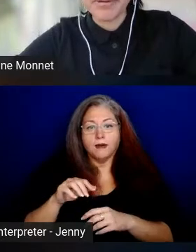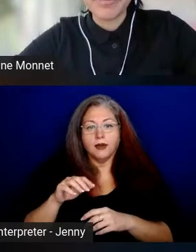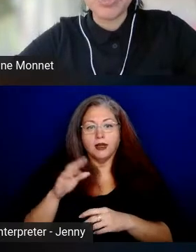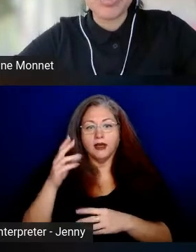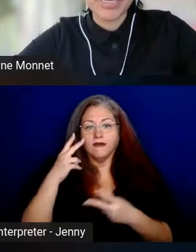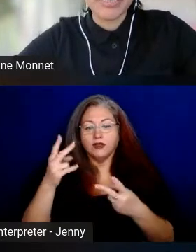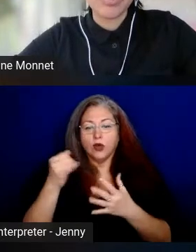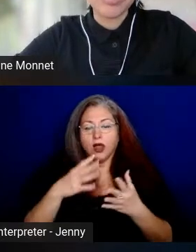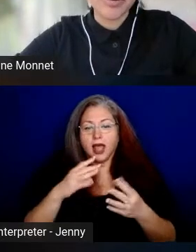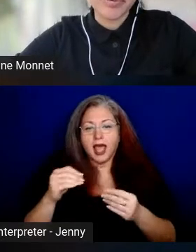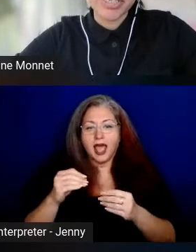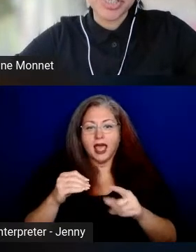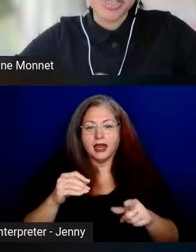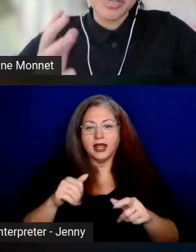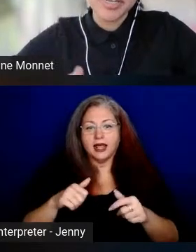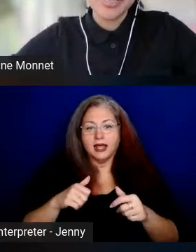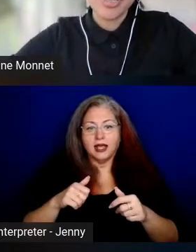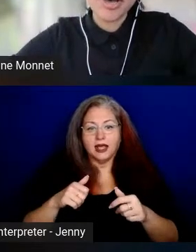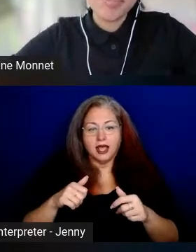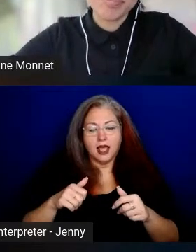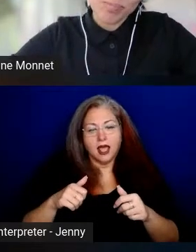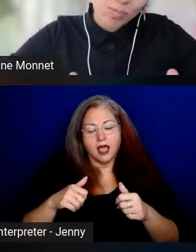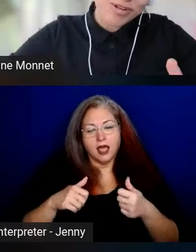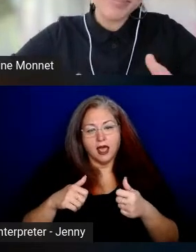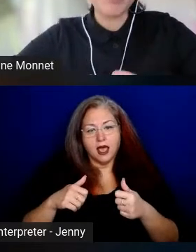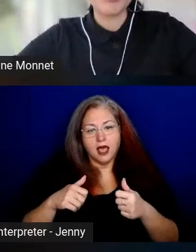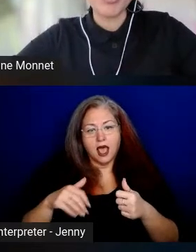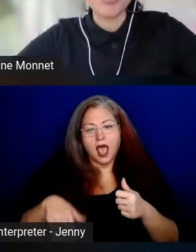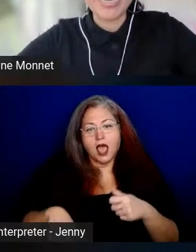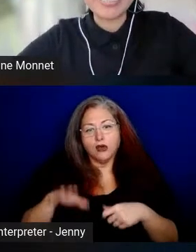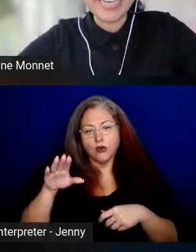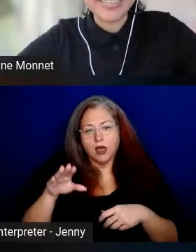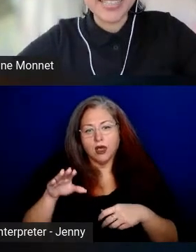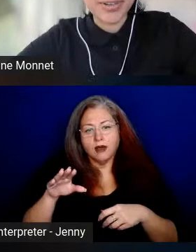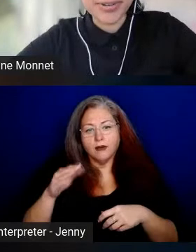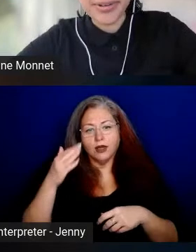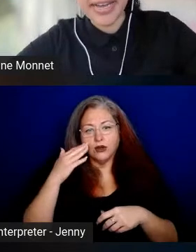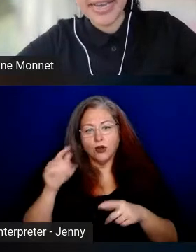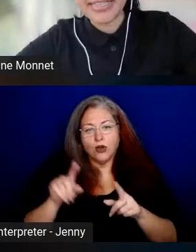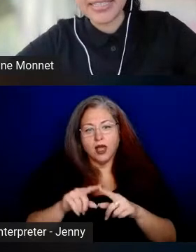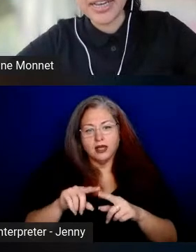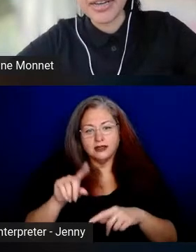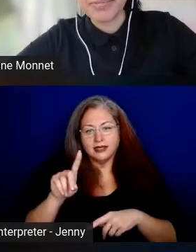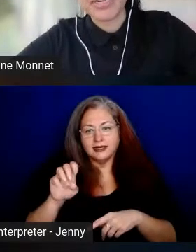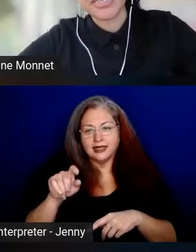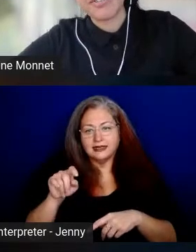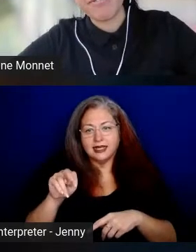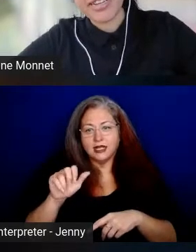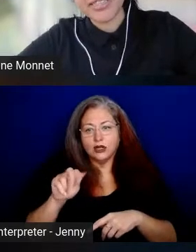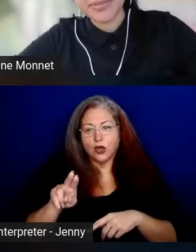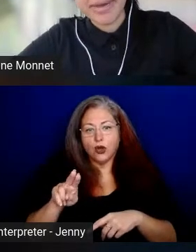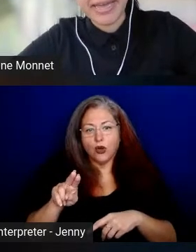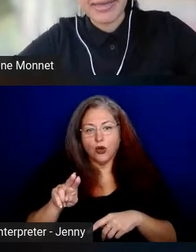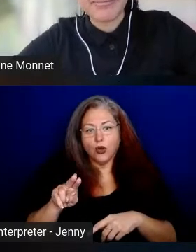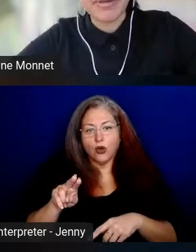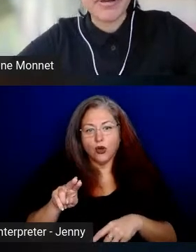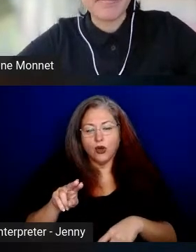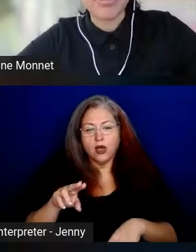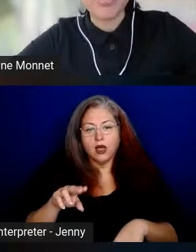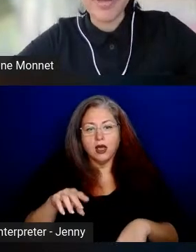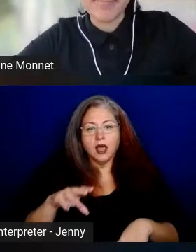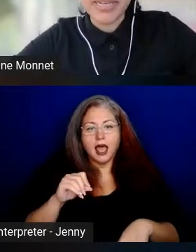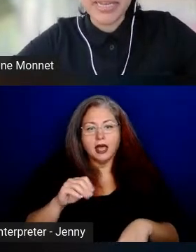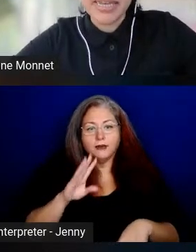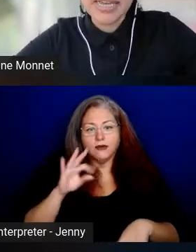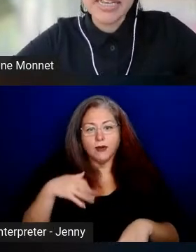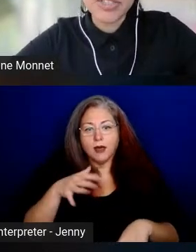up between the Ottawa region, more known as Gatineau, and Brittany, France. My